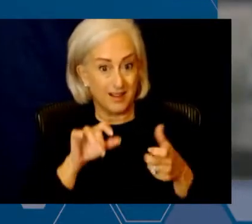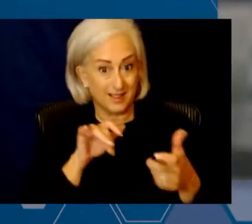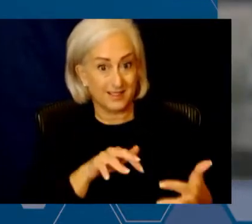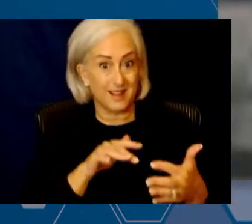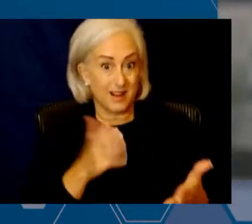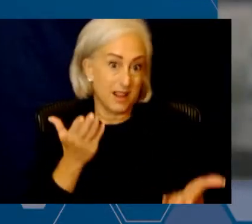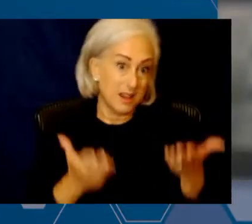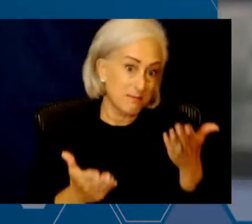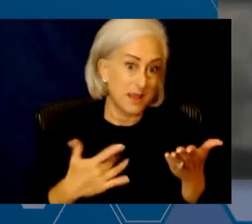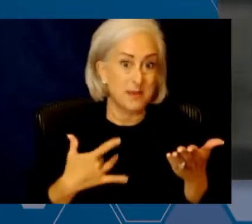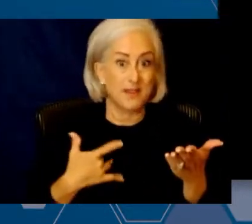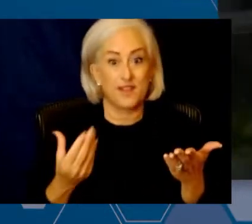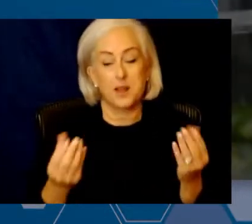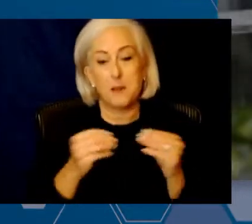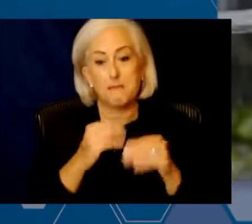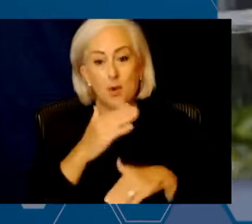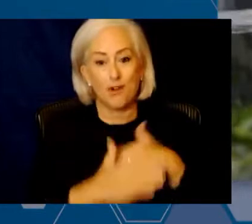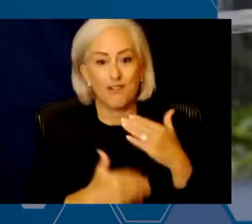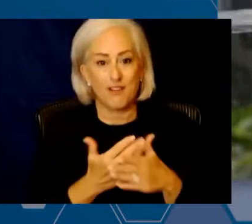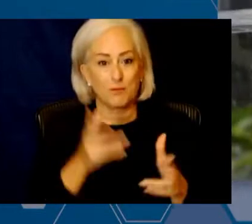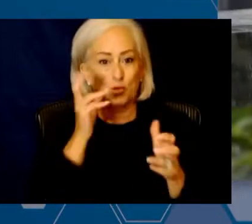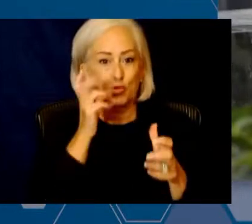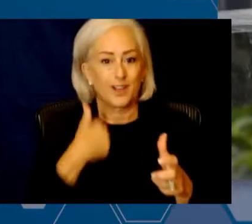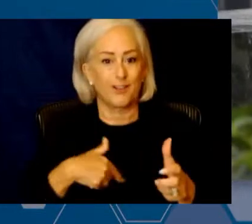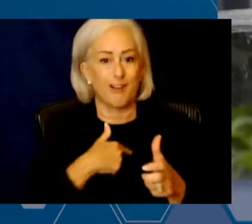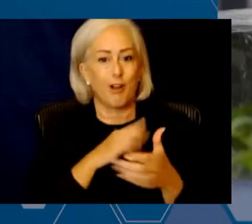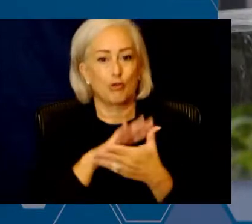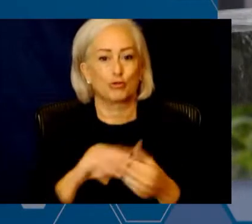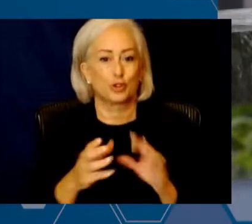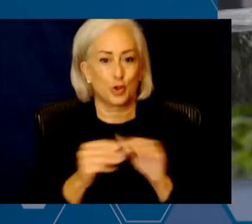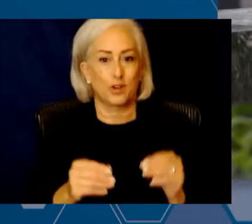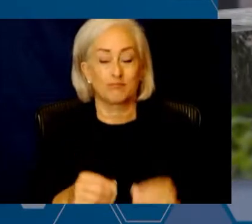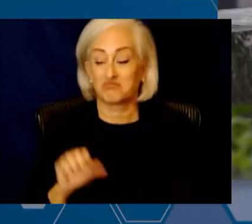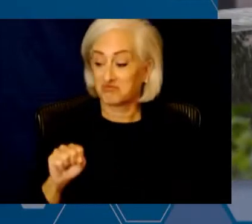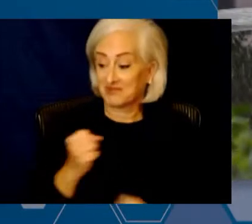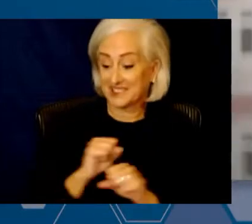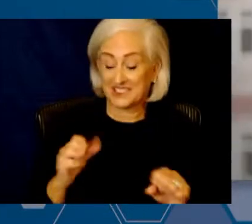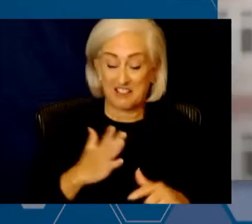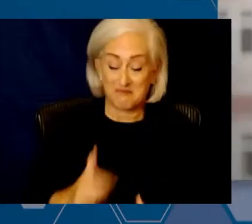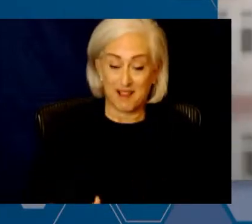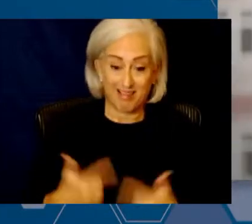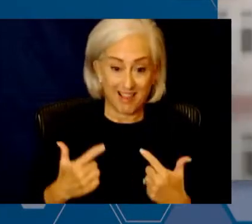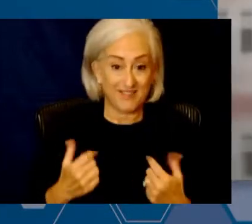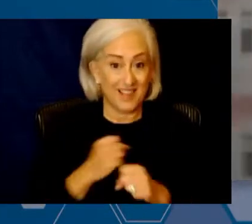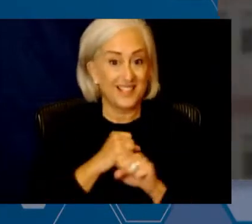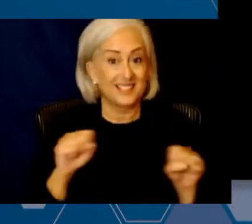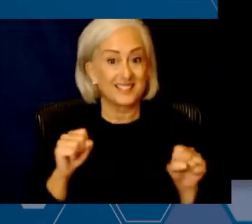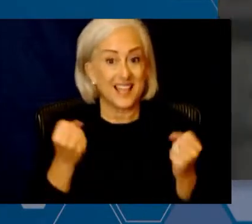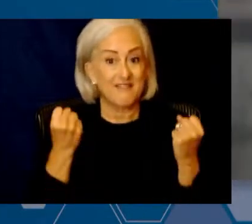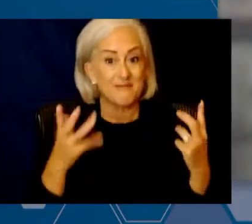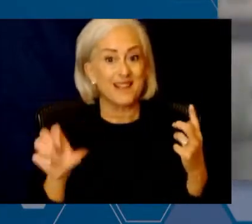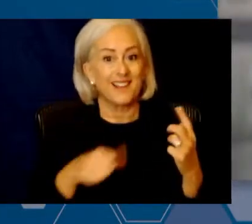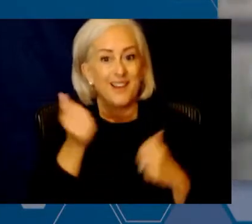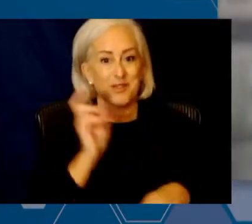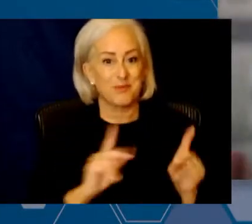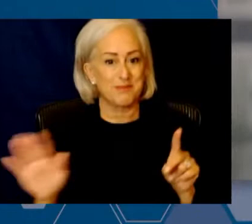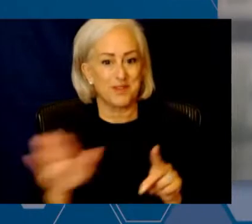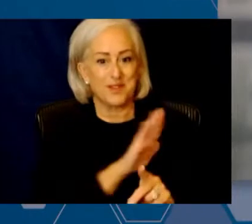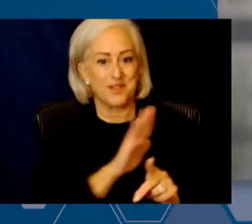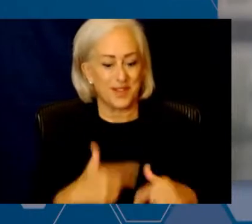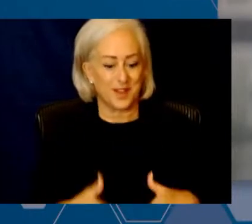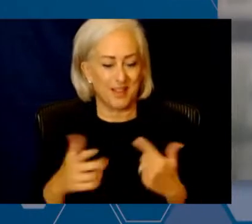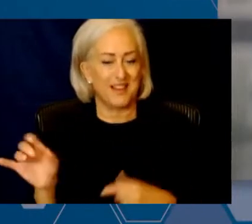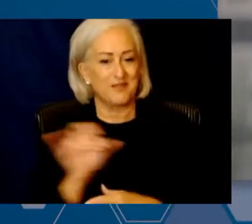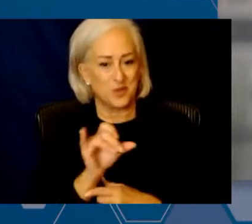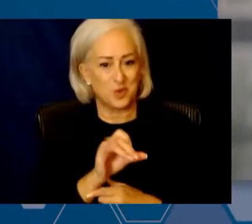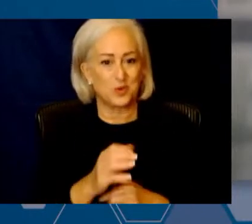comfortable to hear our words. It definitely saved my life and saved the lives of many others that have been a part of this trial. I couldn't imagine